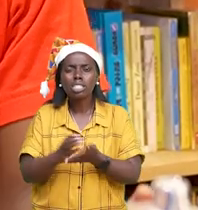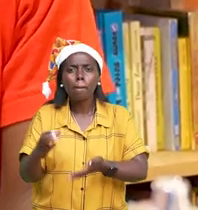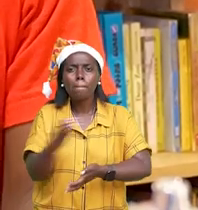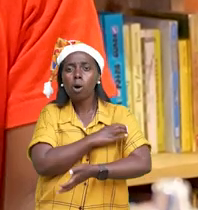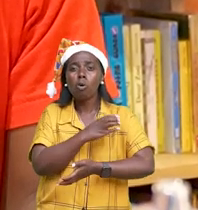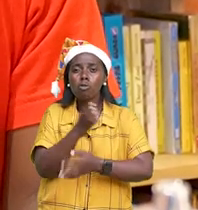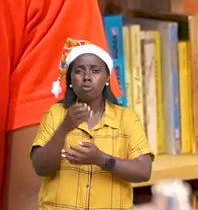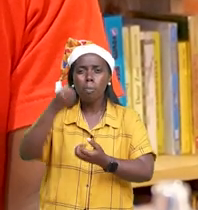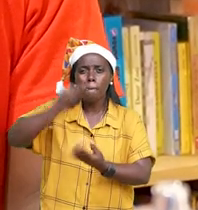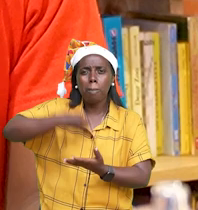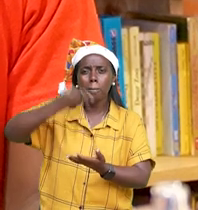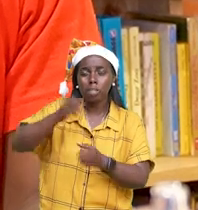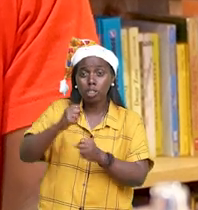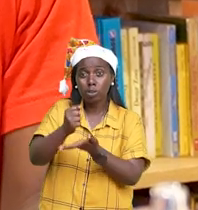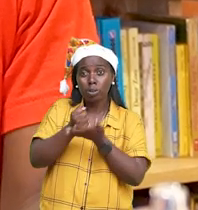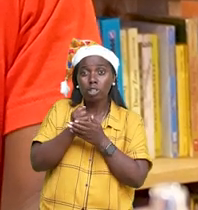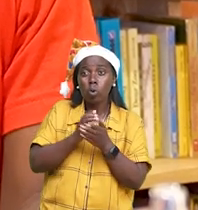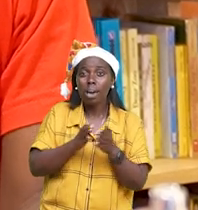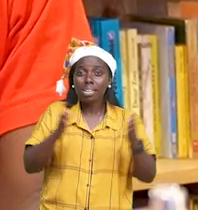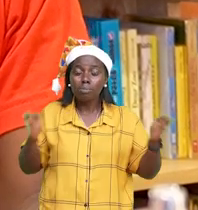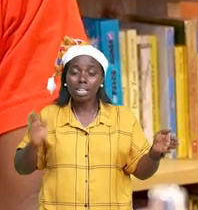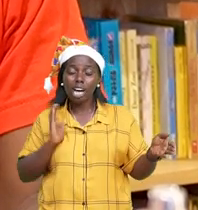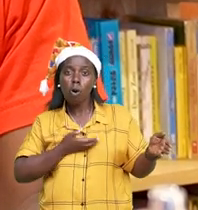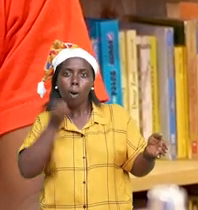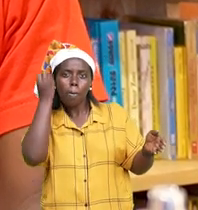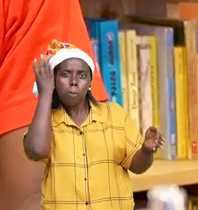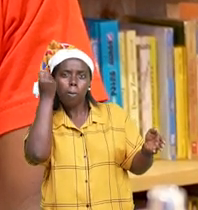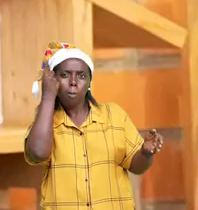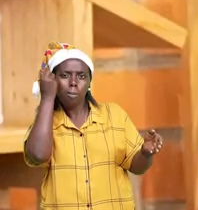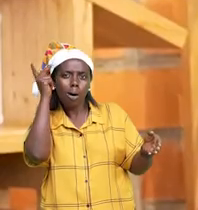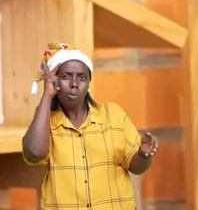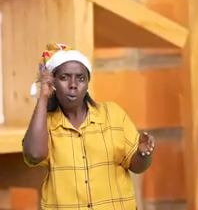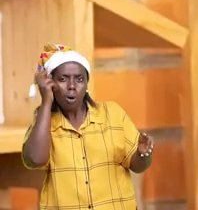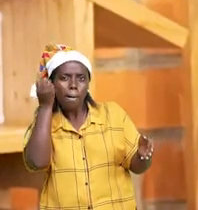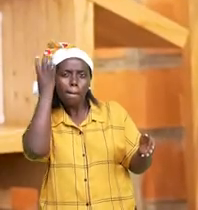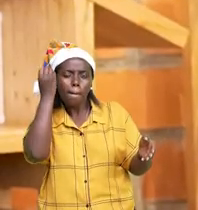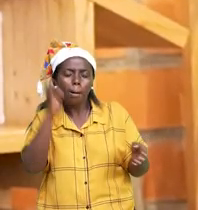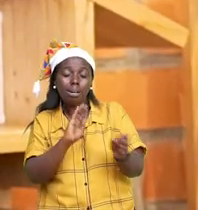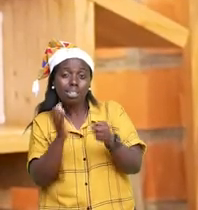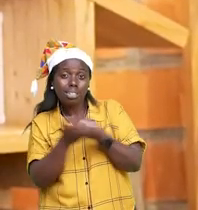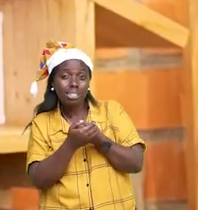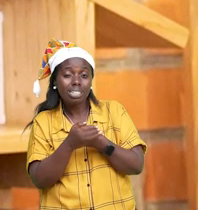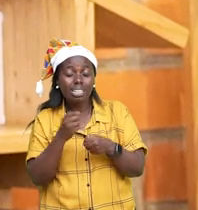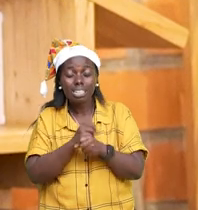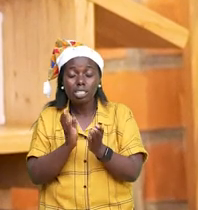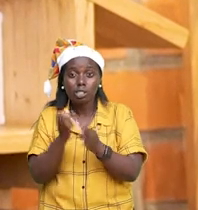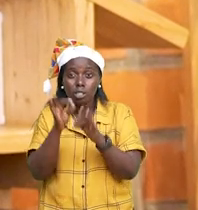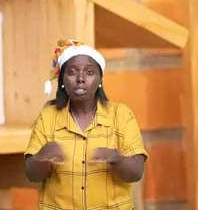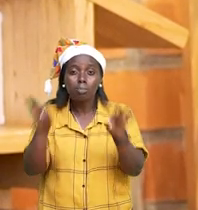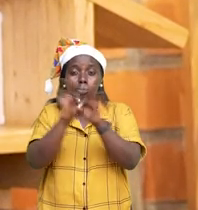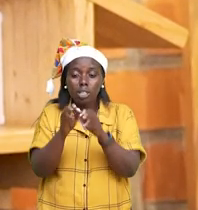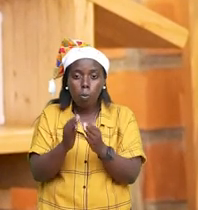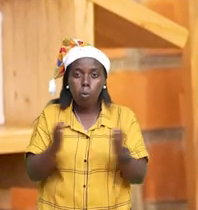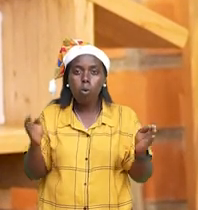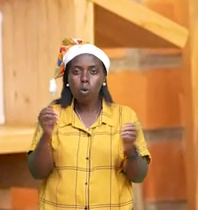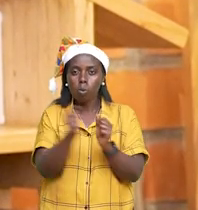powerful treasure that can help us to expand our knowledge and creativity. But just like any adventure, it is important to explore